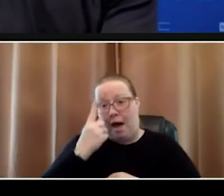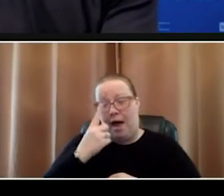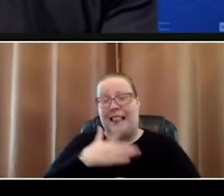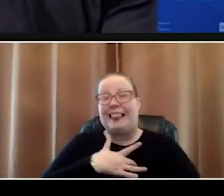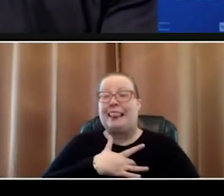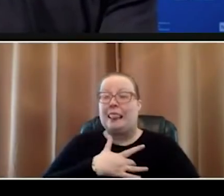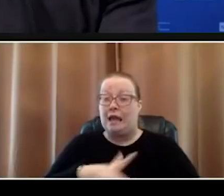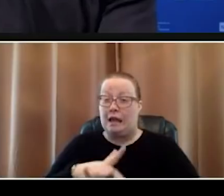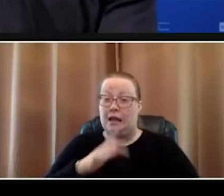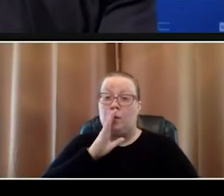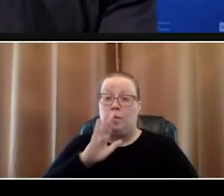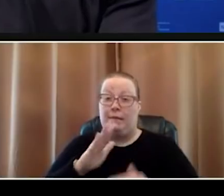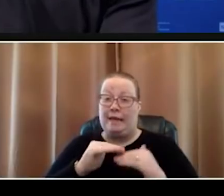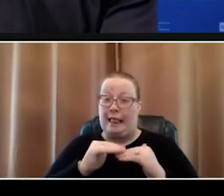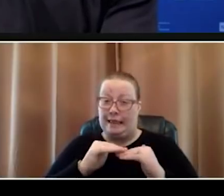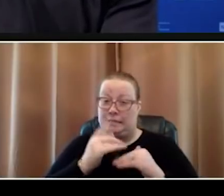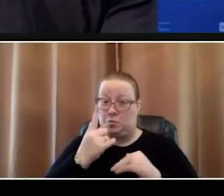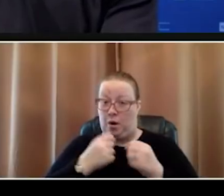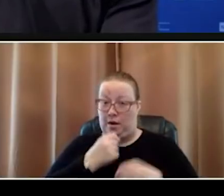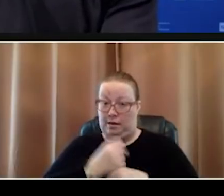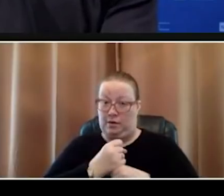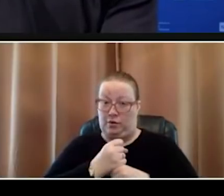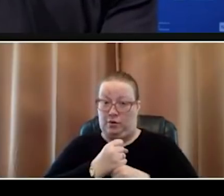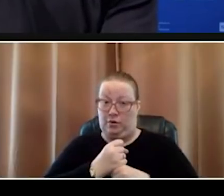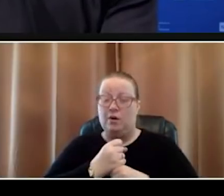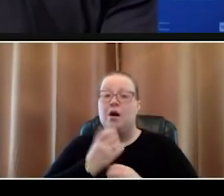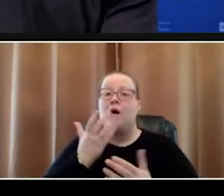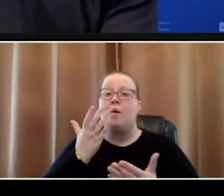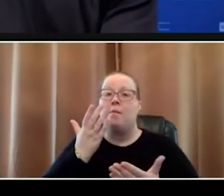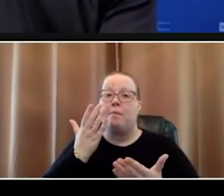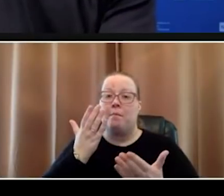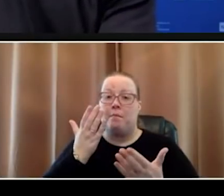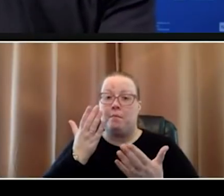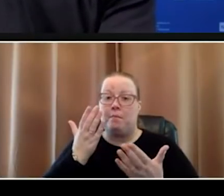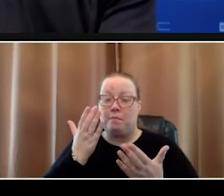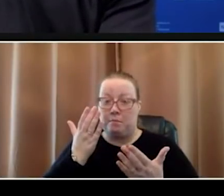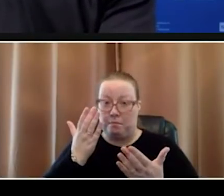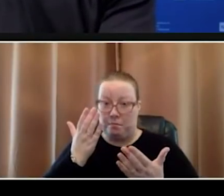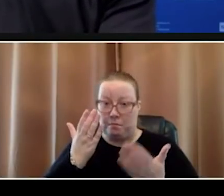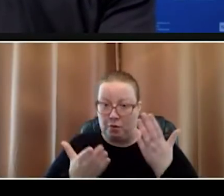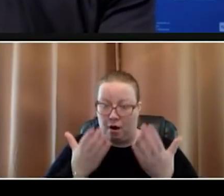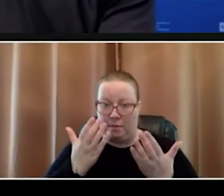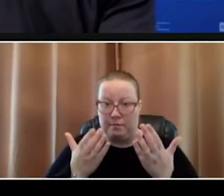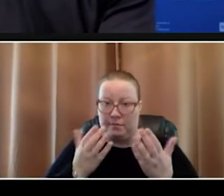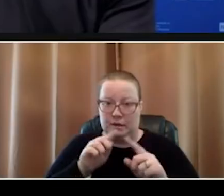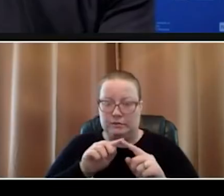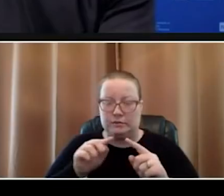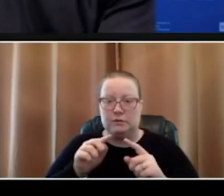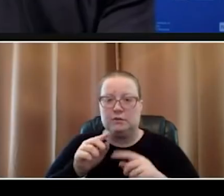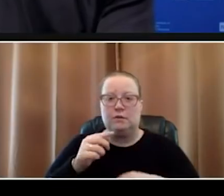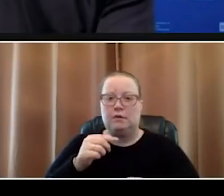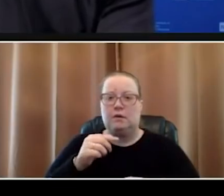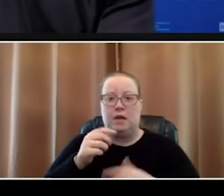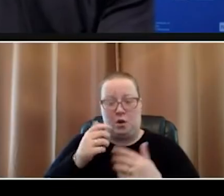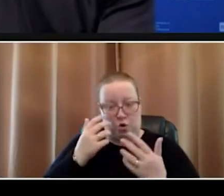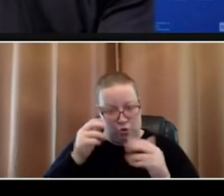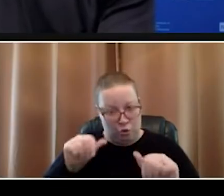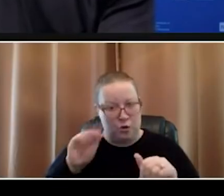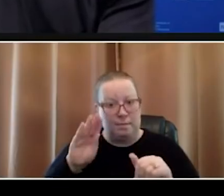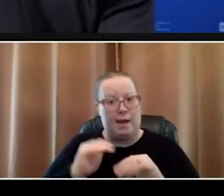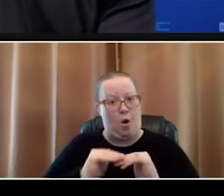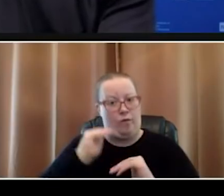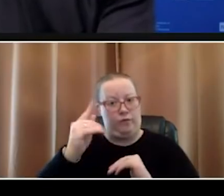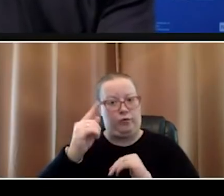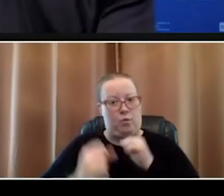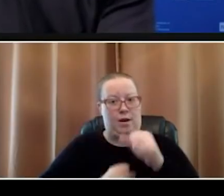a year. We know that it's probably 8 months already, but it could be much more than a year for all we know. We just need to